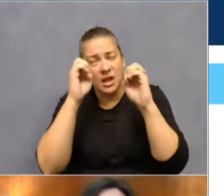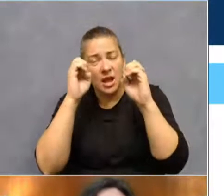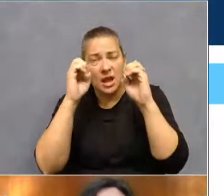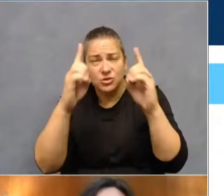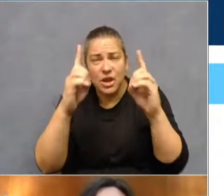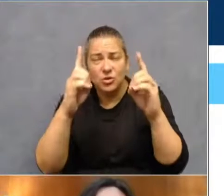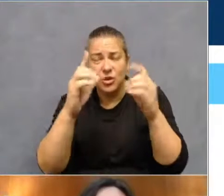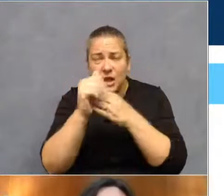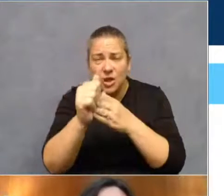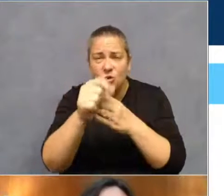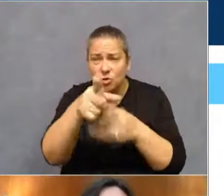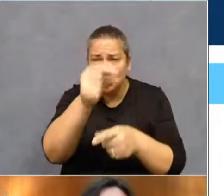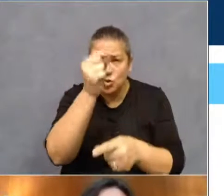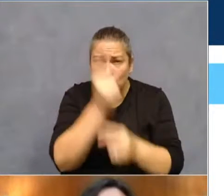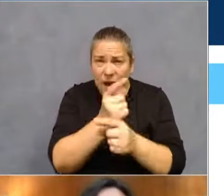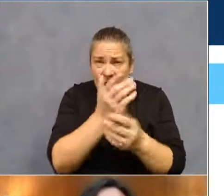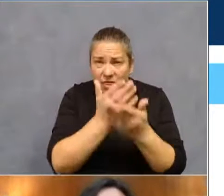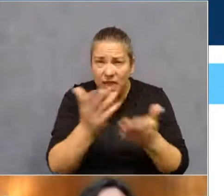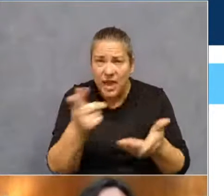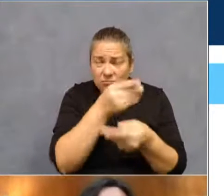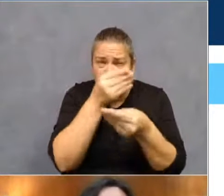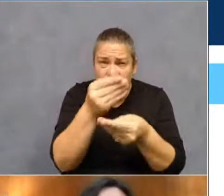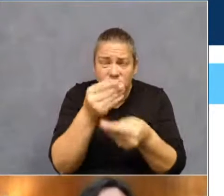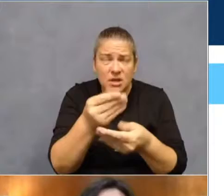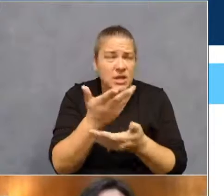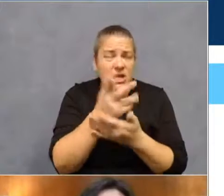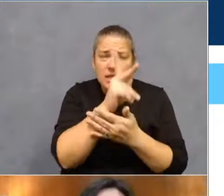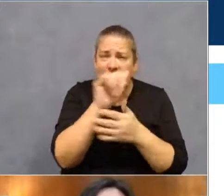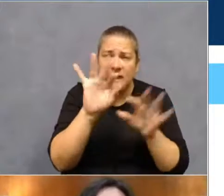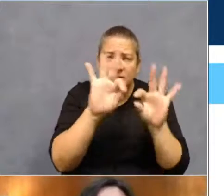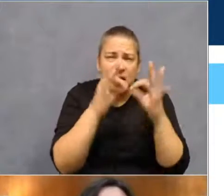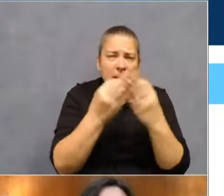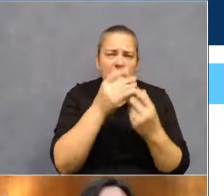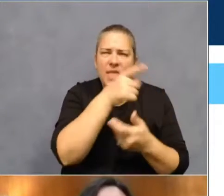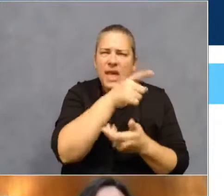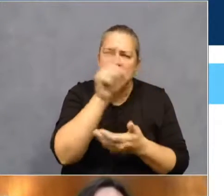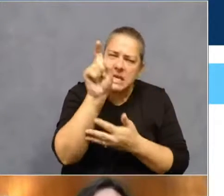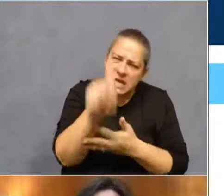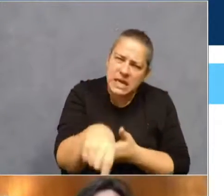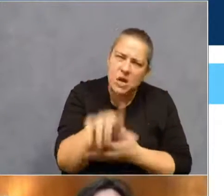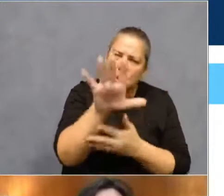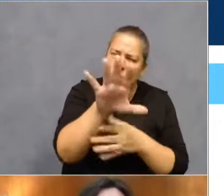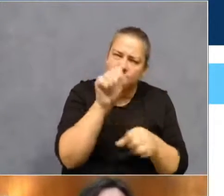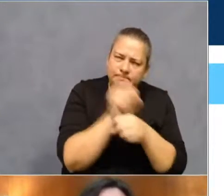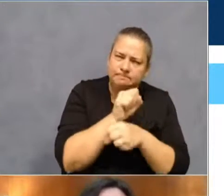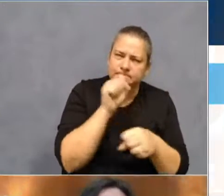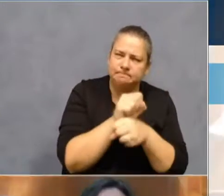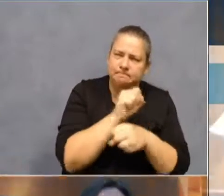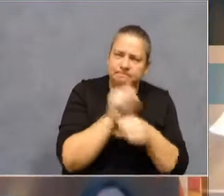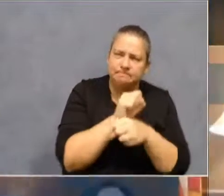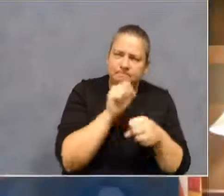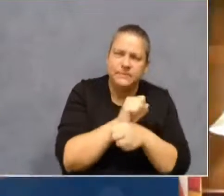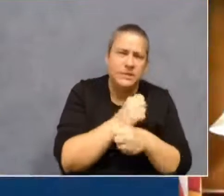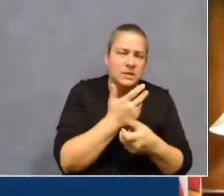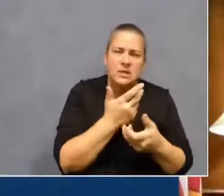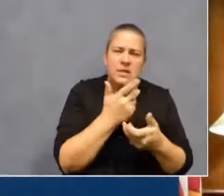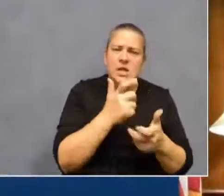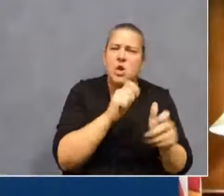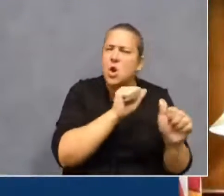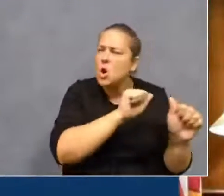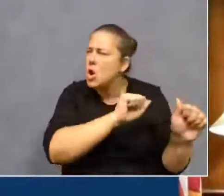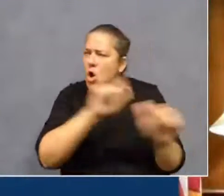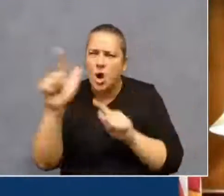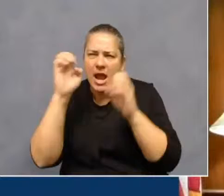thing. Our Kentucky families need that kind of effort and commitment from every education leader on a normal